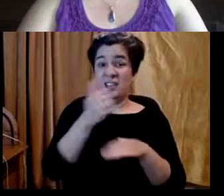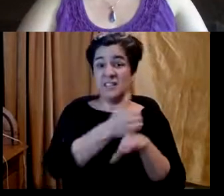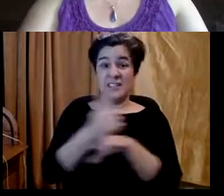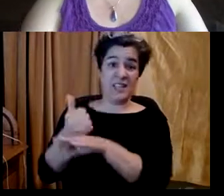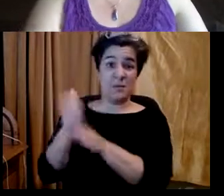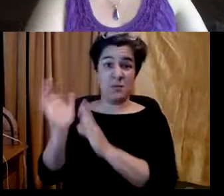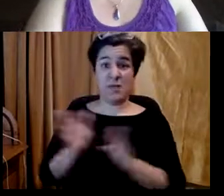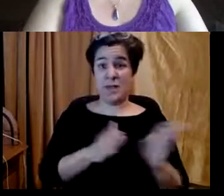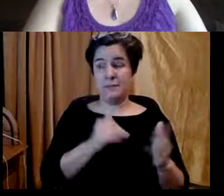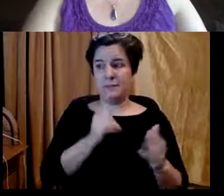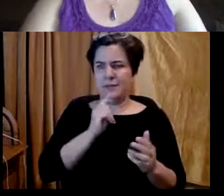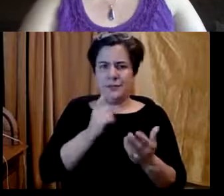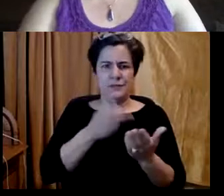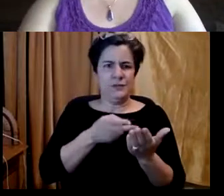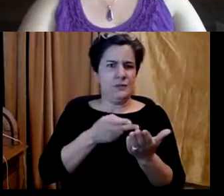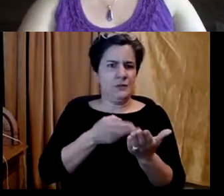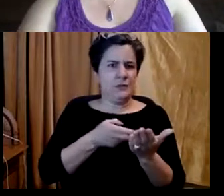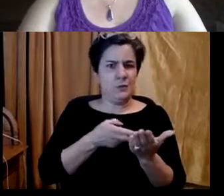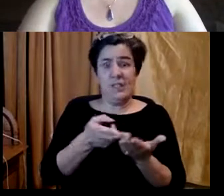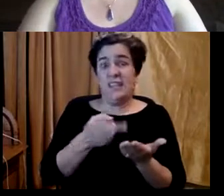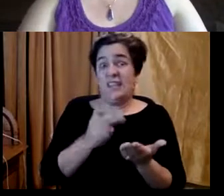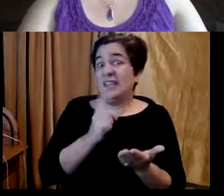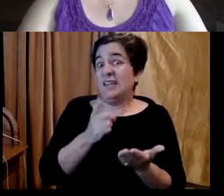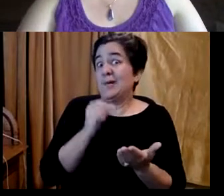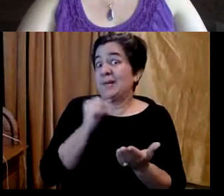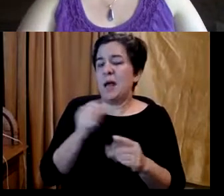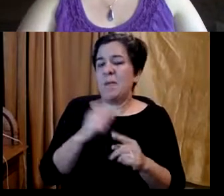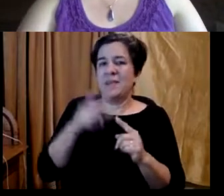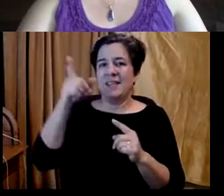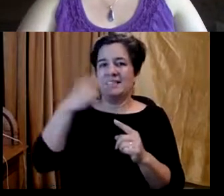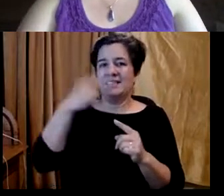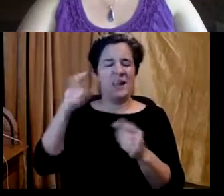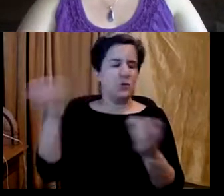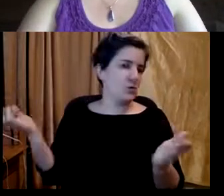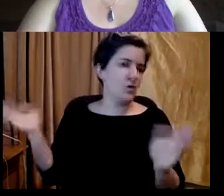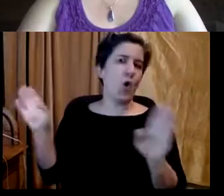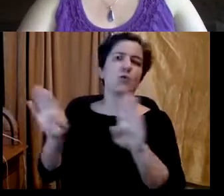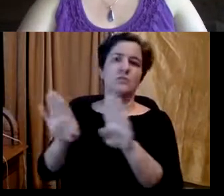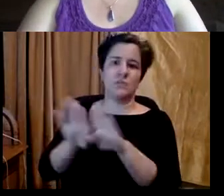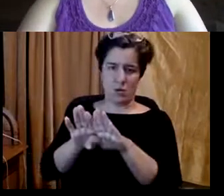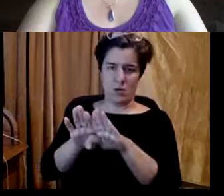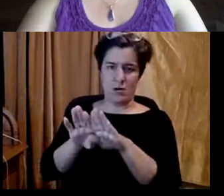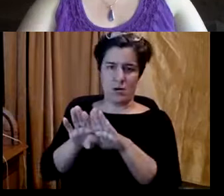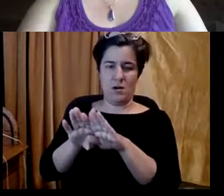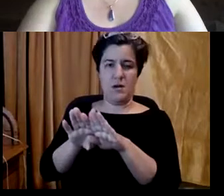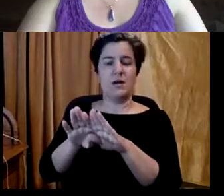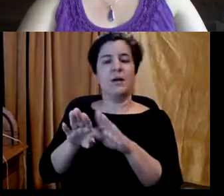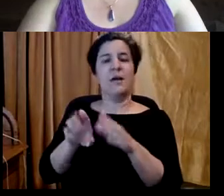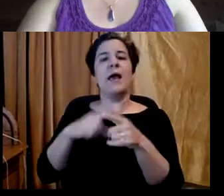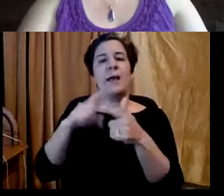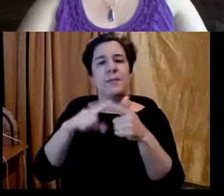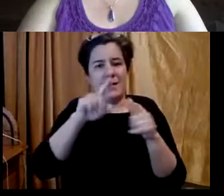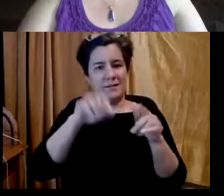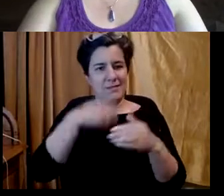real. I'm not questioning it. And they said I had to close the door for the universe to open the